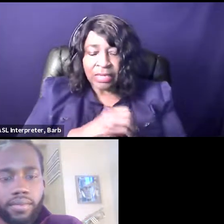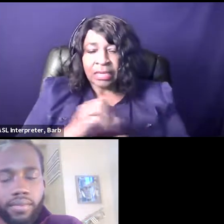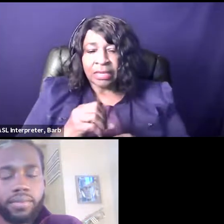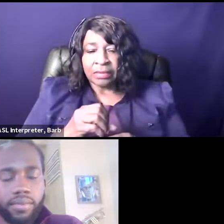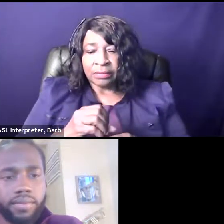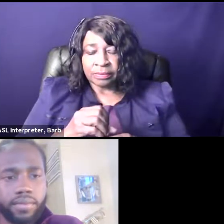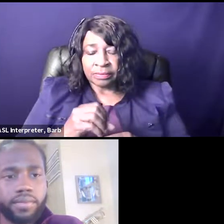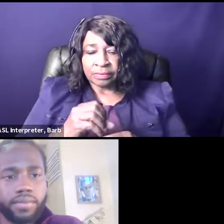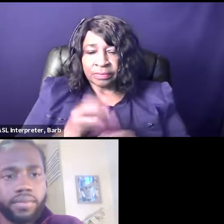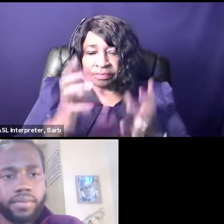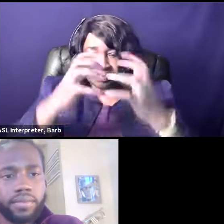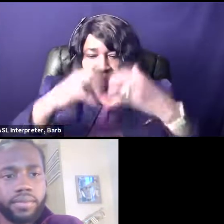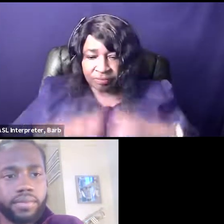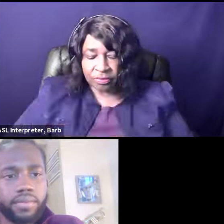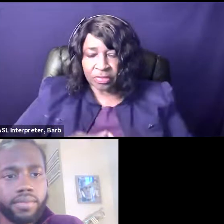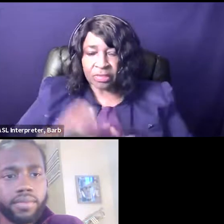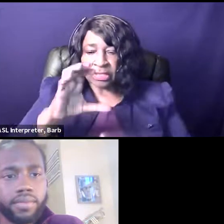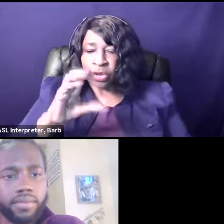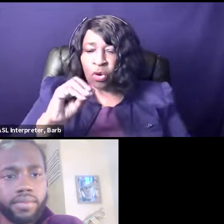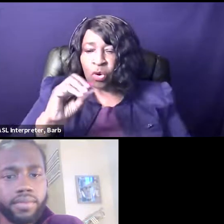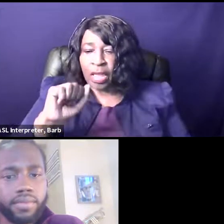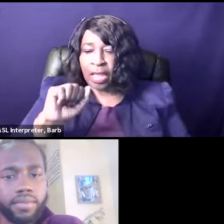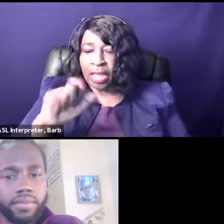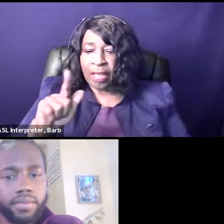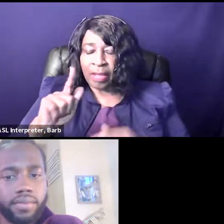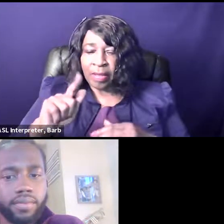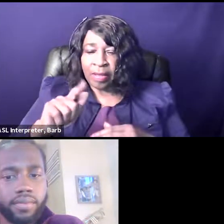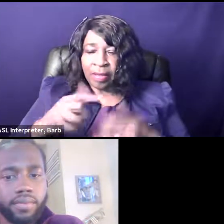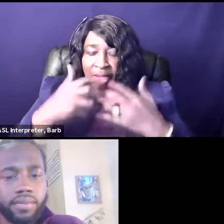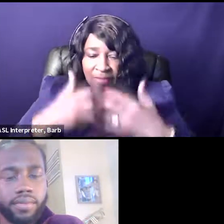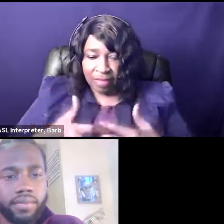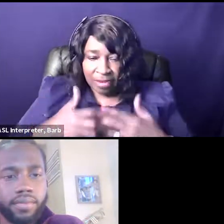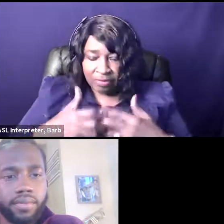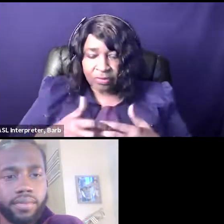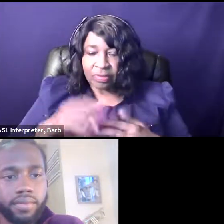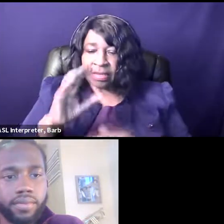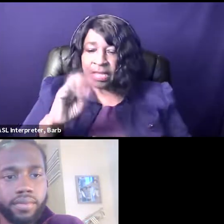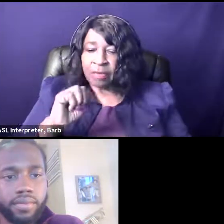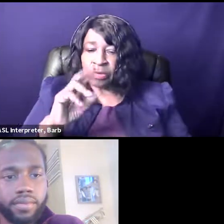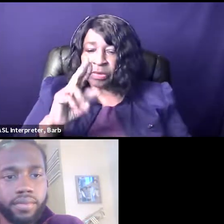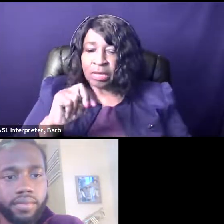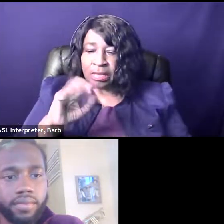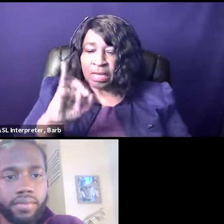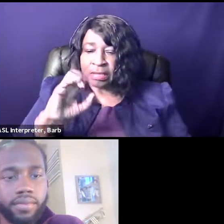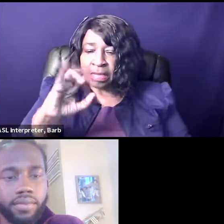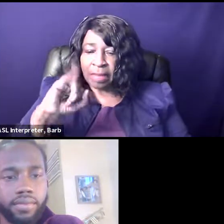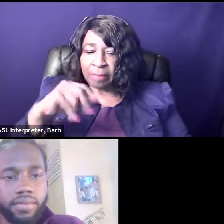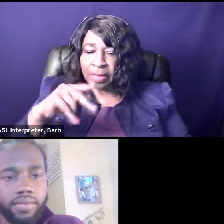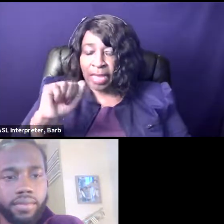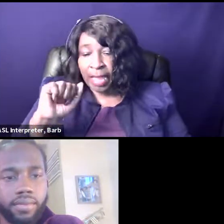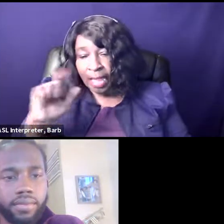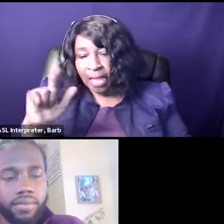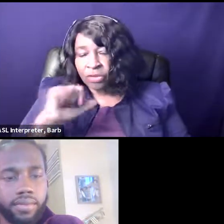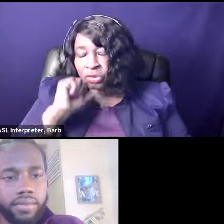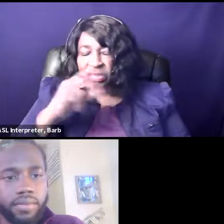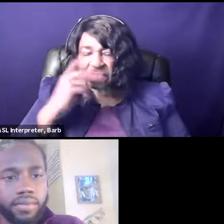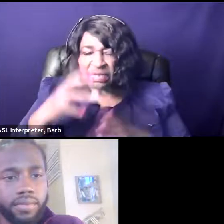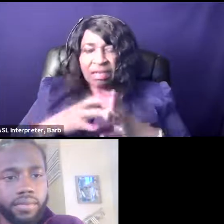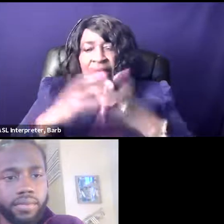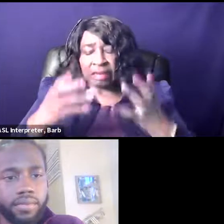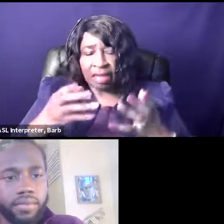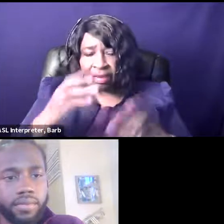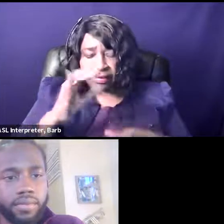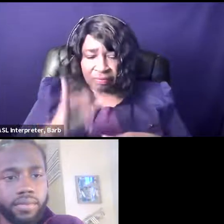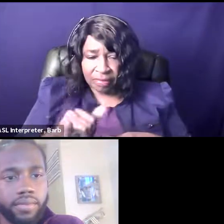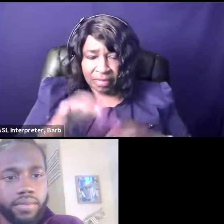things. In municipal utilities, you don't see a lot of activism either. Just